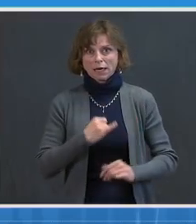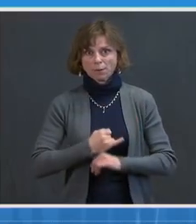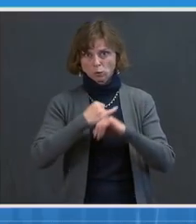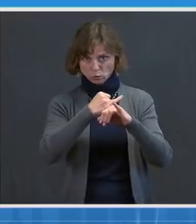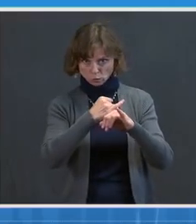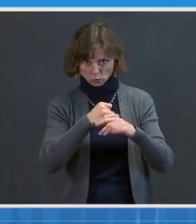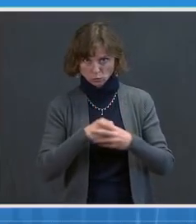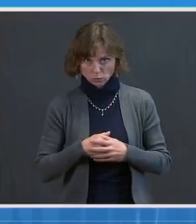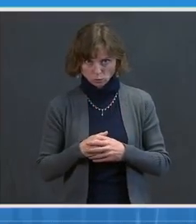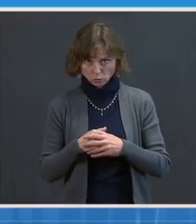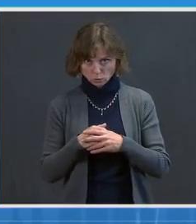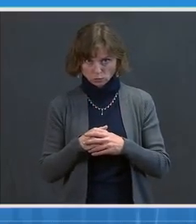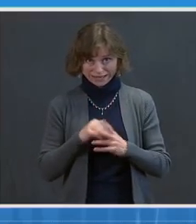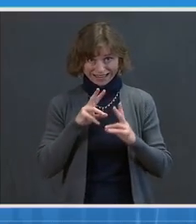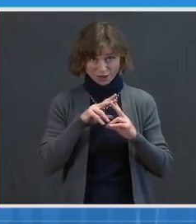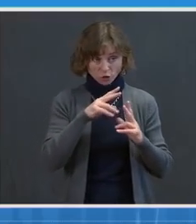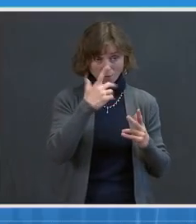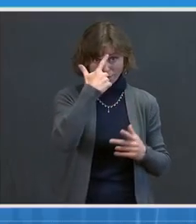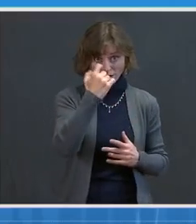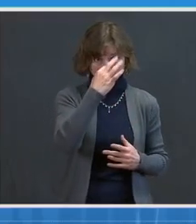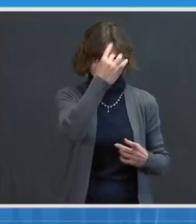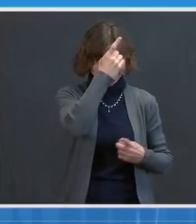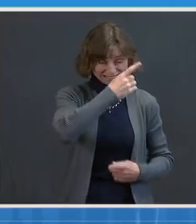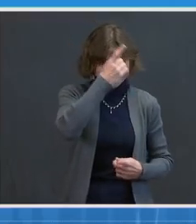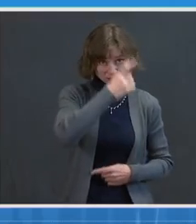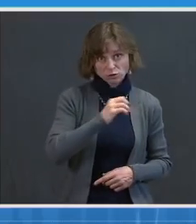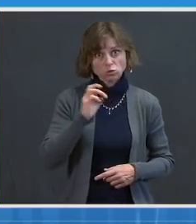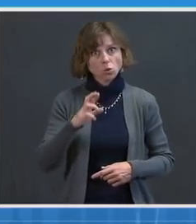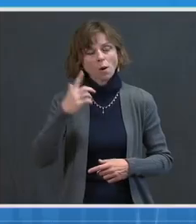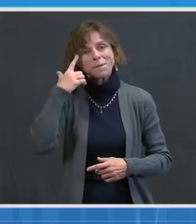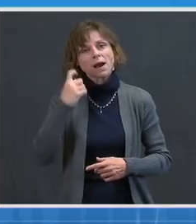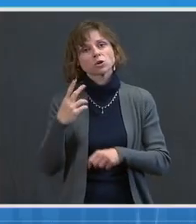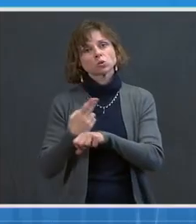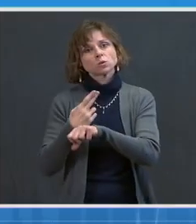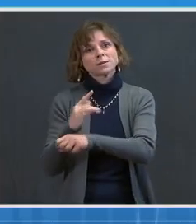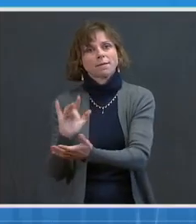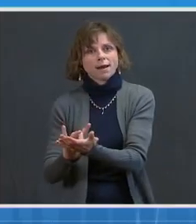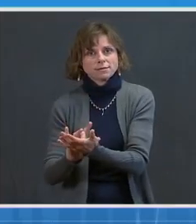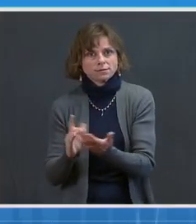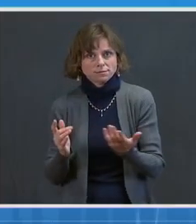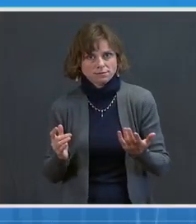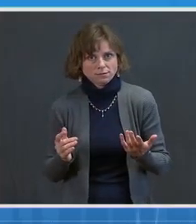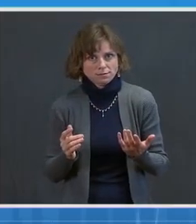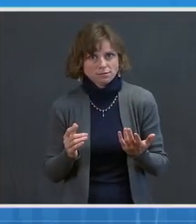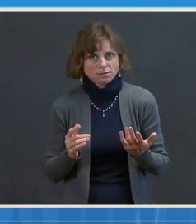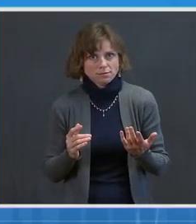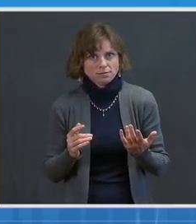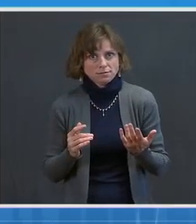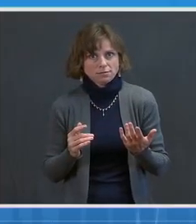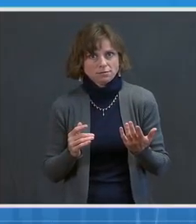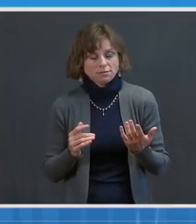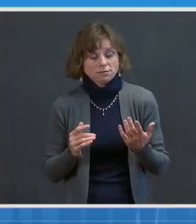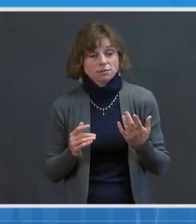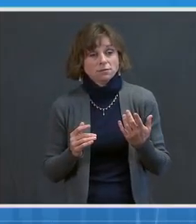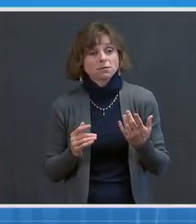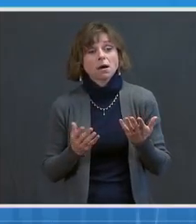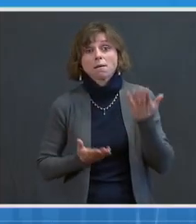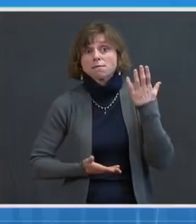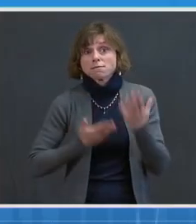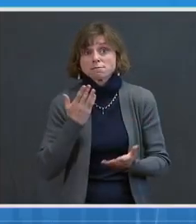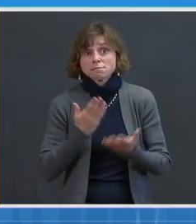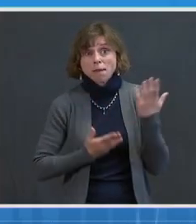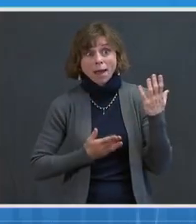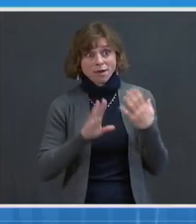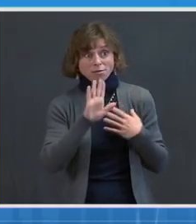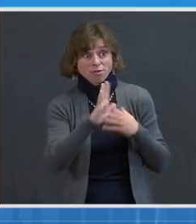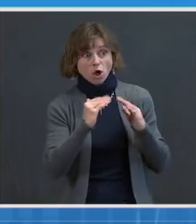a disease or iatrogenically by a drug. We may show that the level of immune response is good,